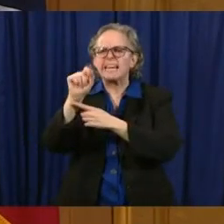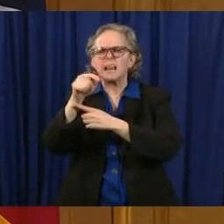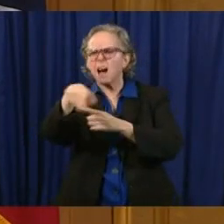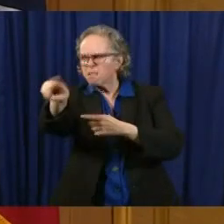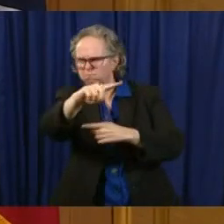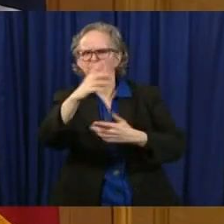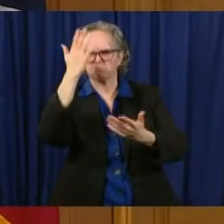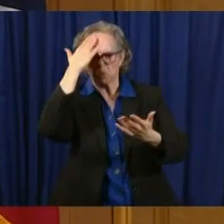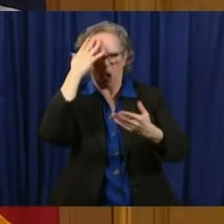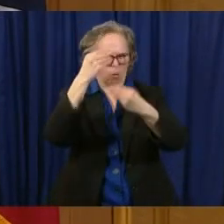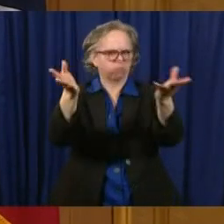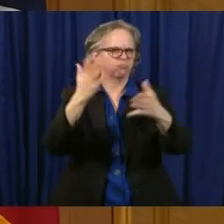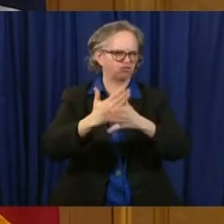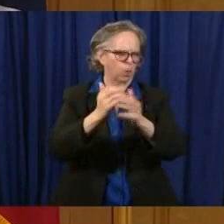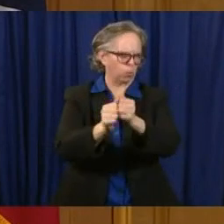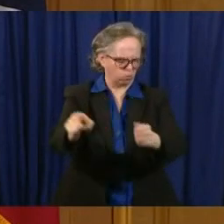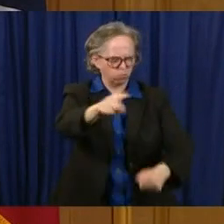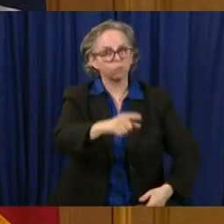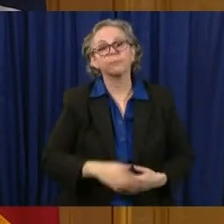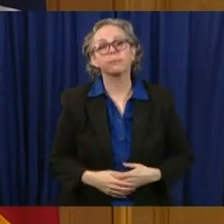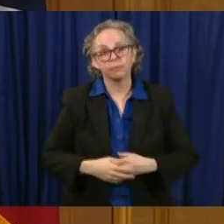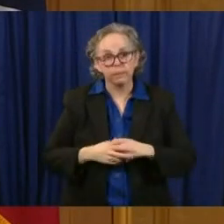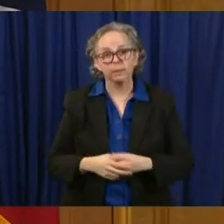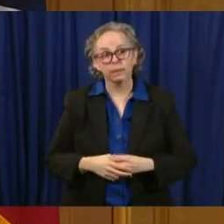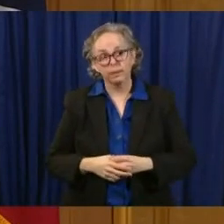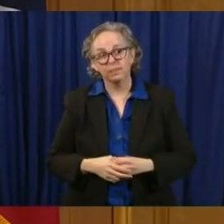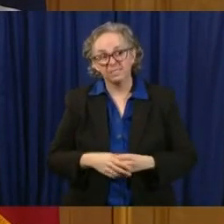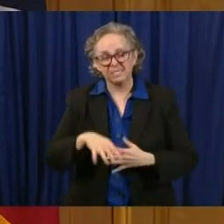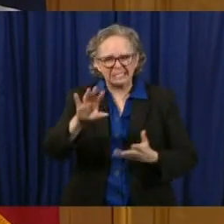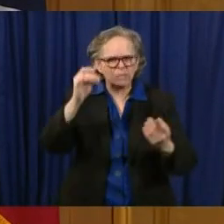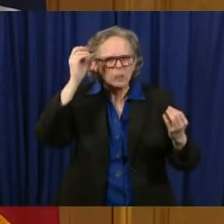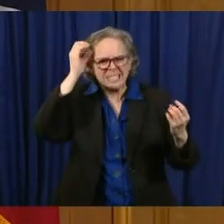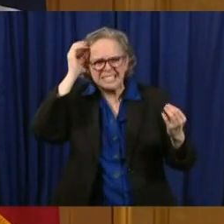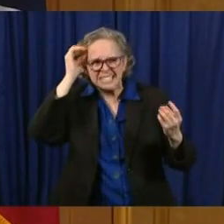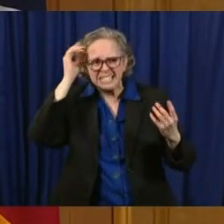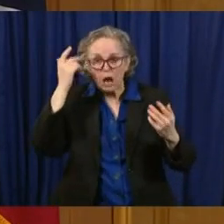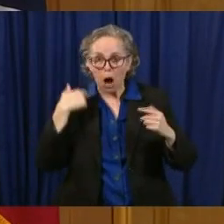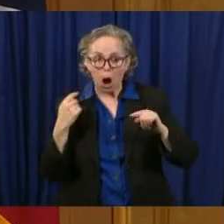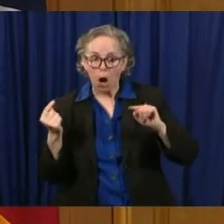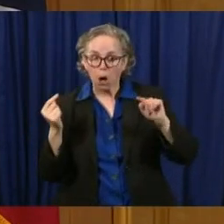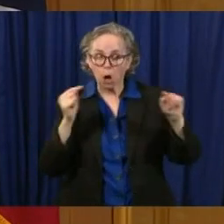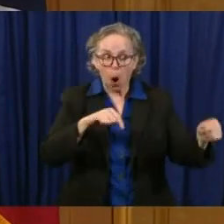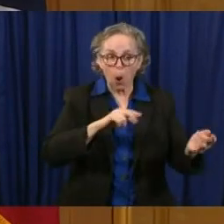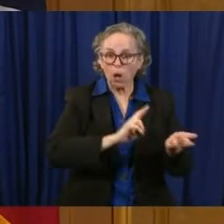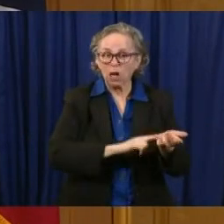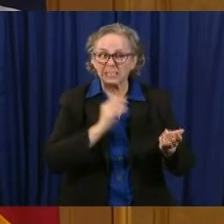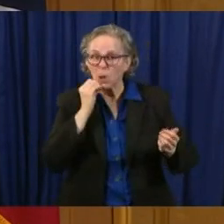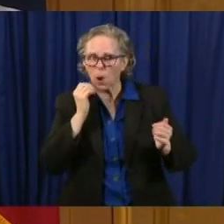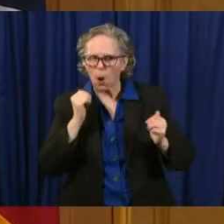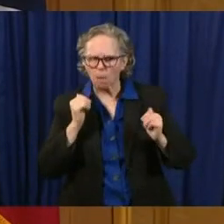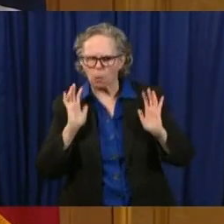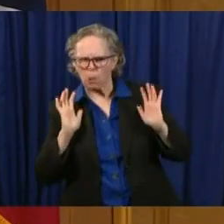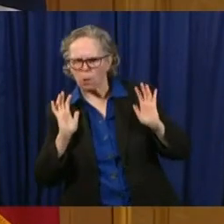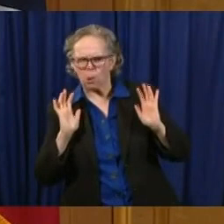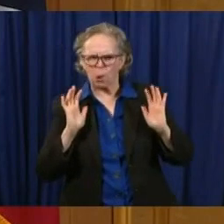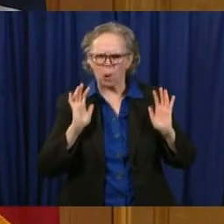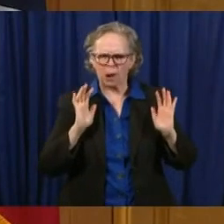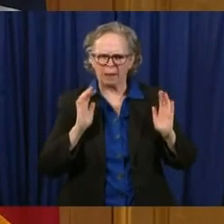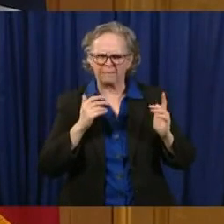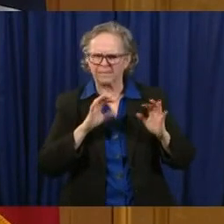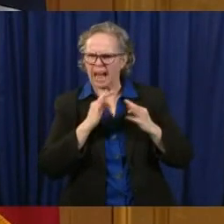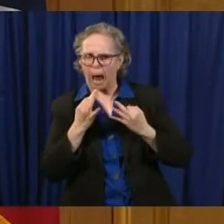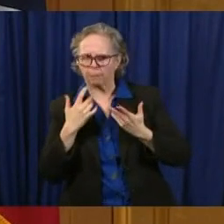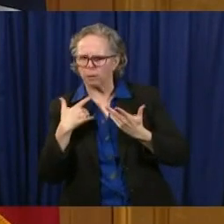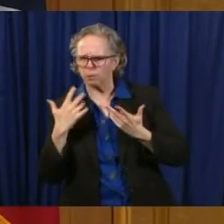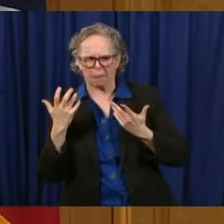taking a loved one, or if you're thinking about going to a nursing home, you have every right to know what the situation is there. And so we want to make sure